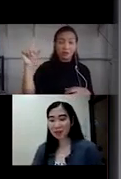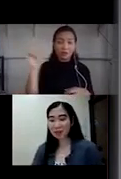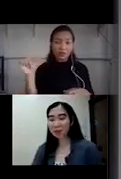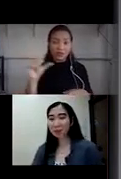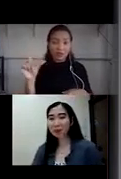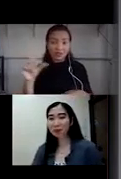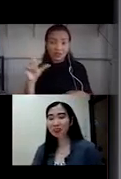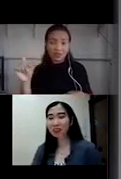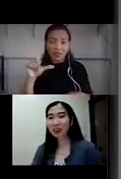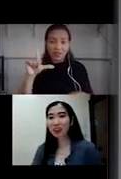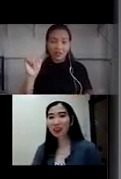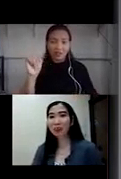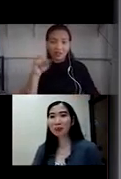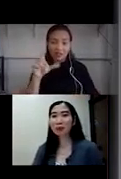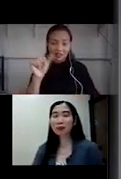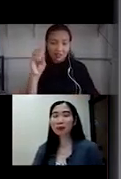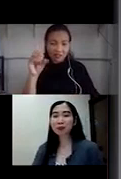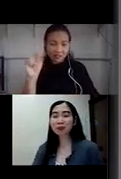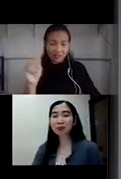ba?